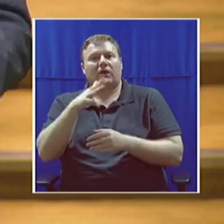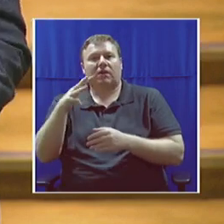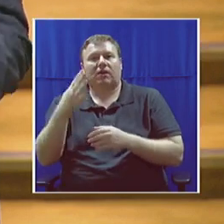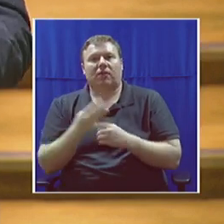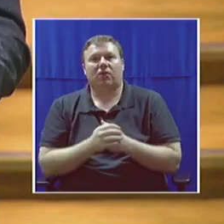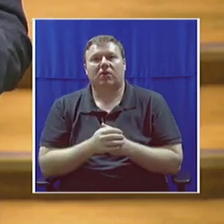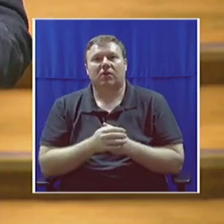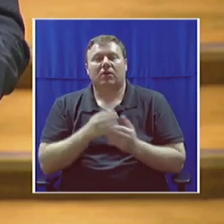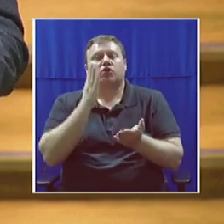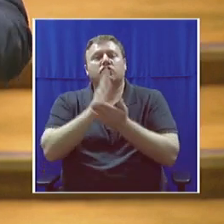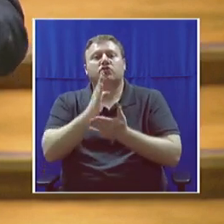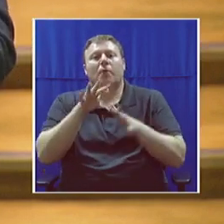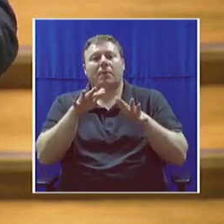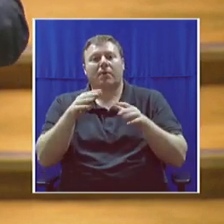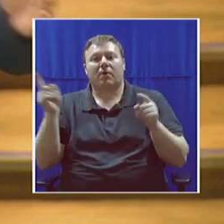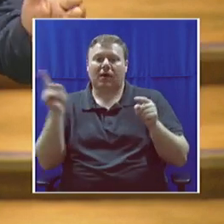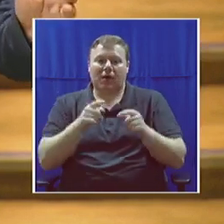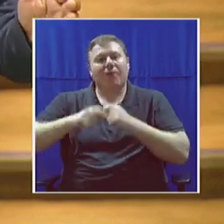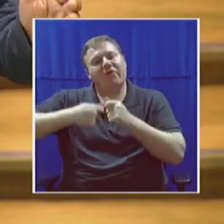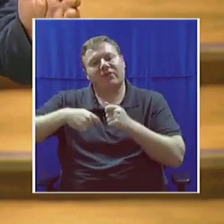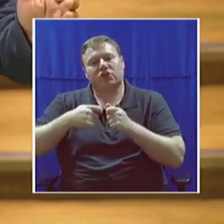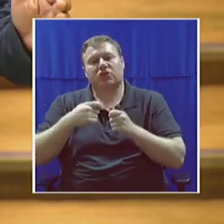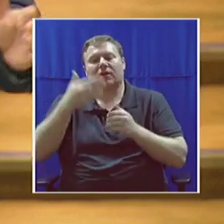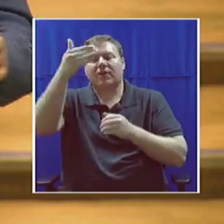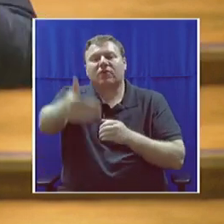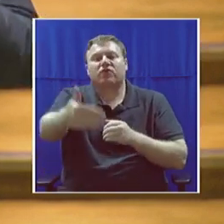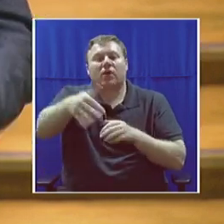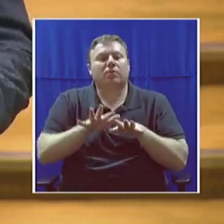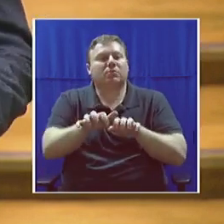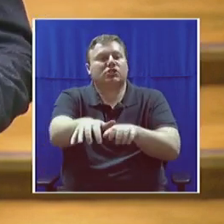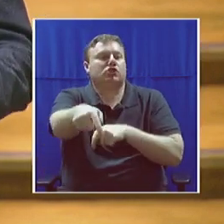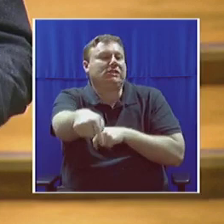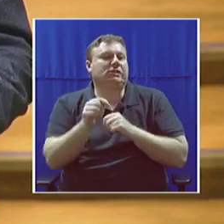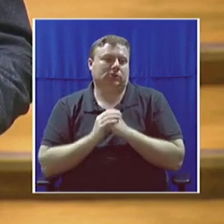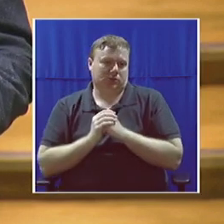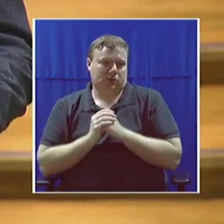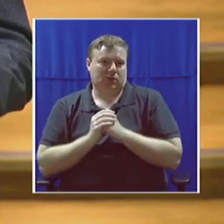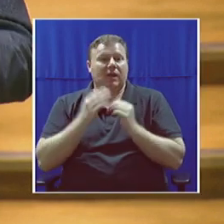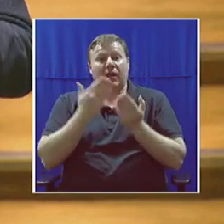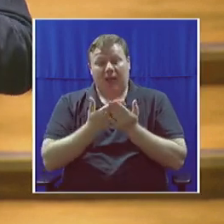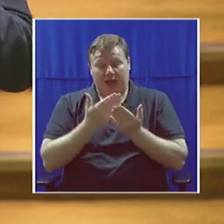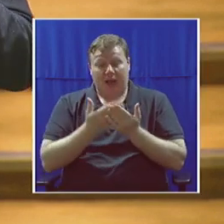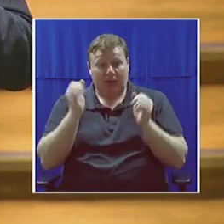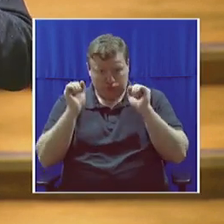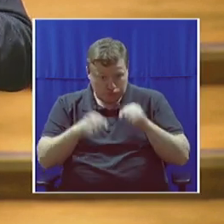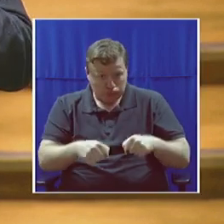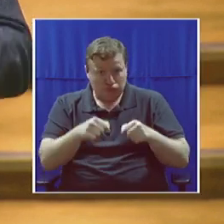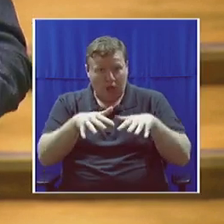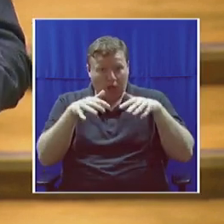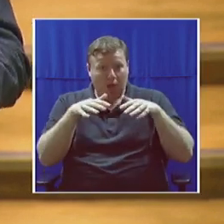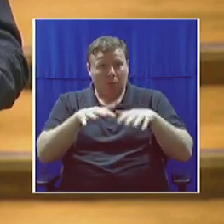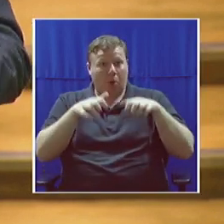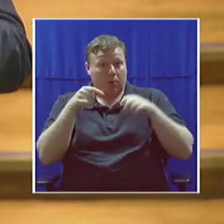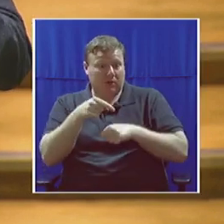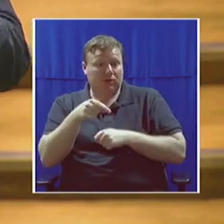are preventing people from coming and fishing in front of their homes so will you give this house an assurance that if there is a